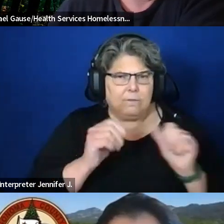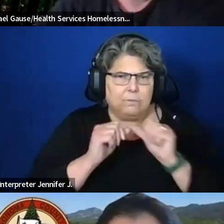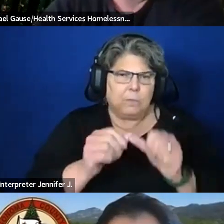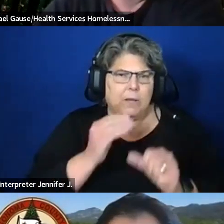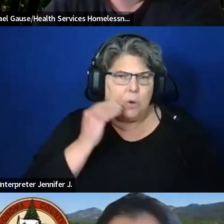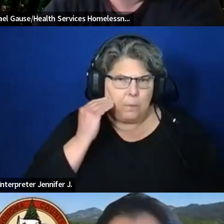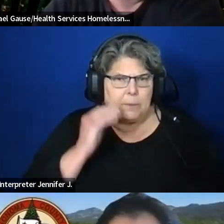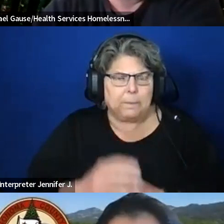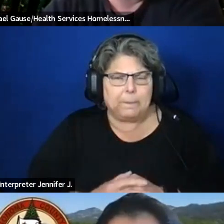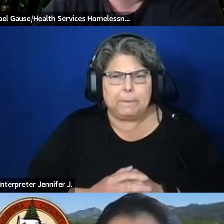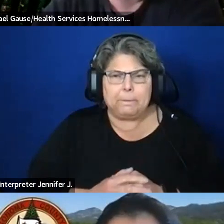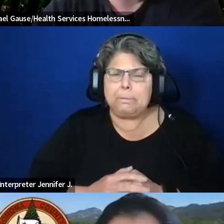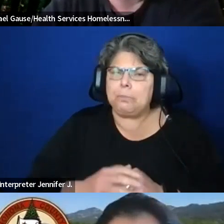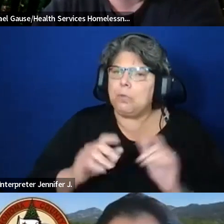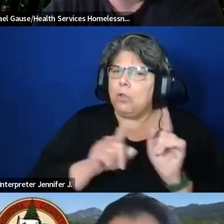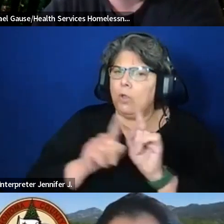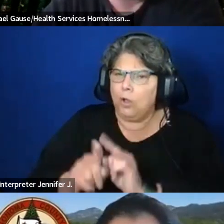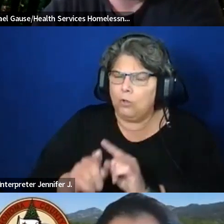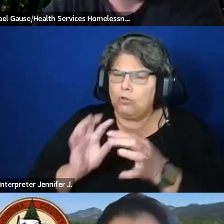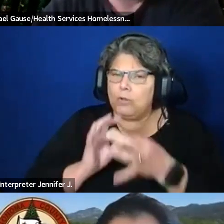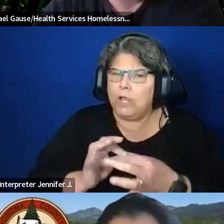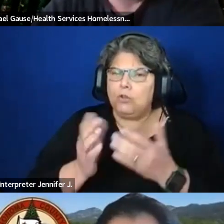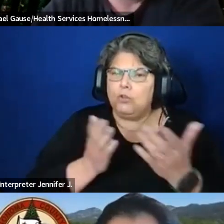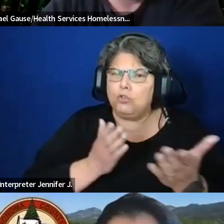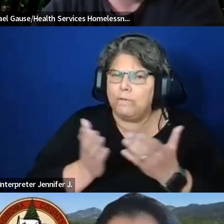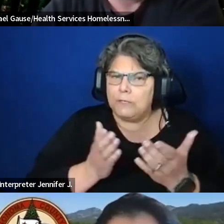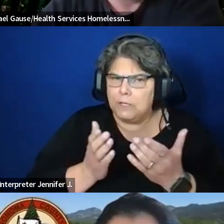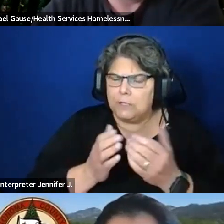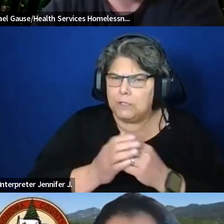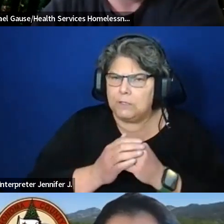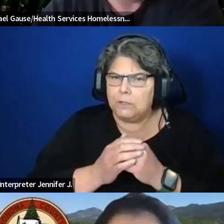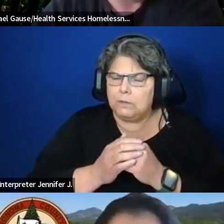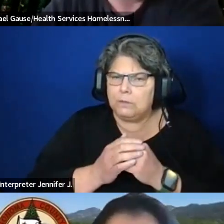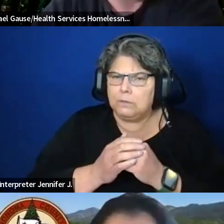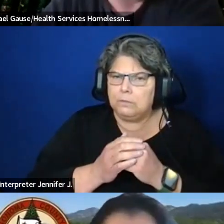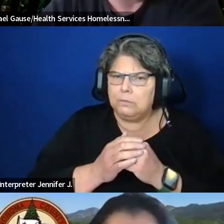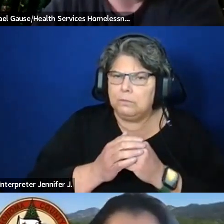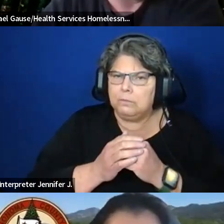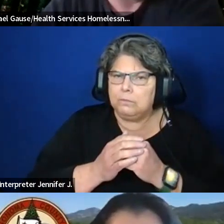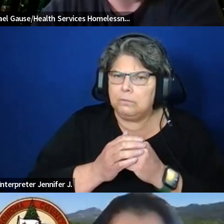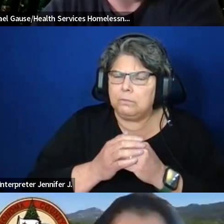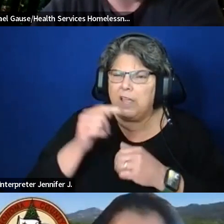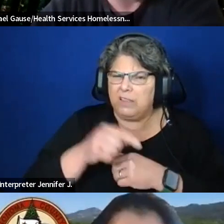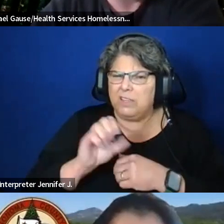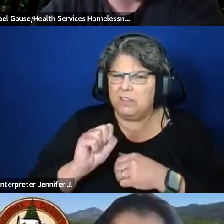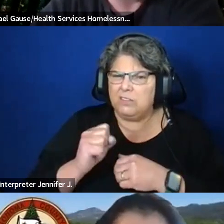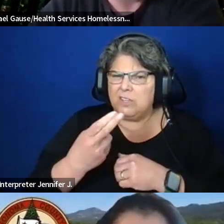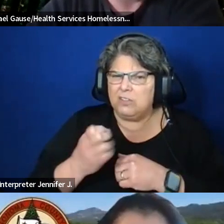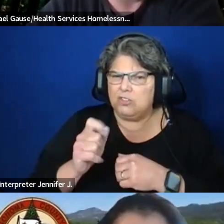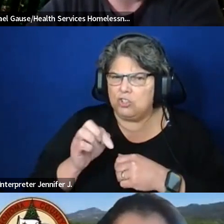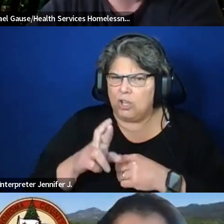And also related to services at this shelter space,